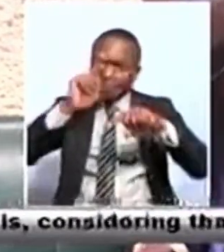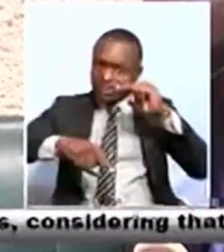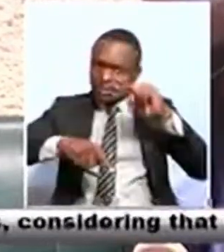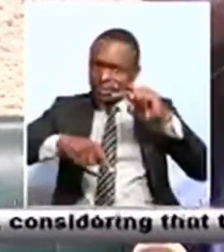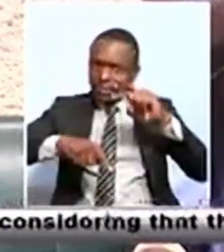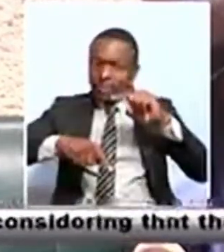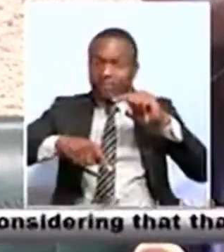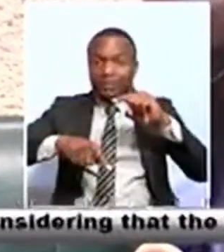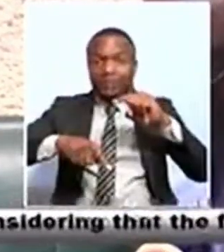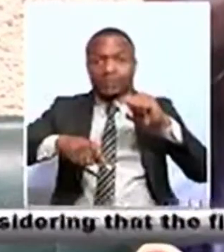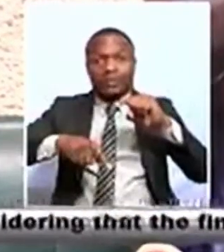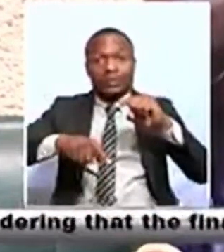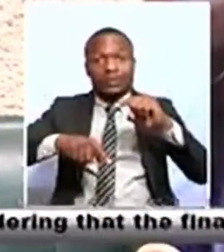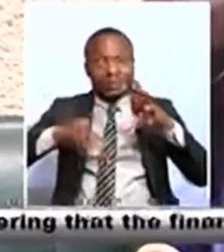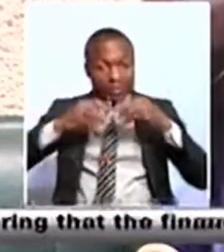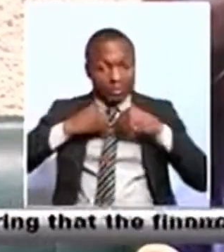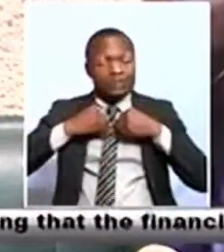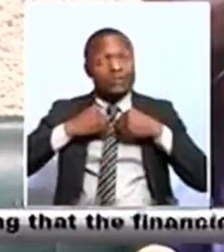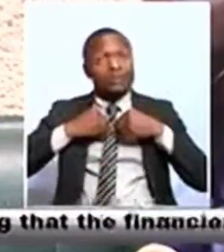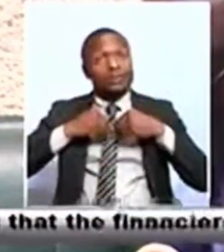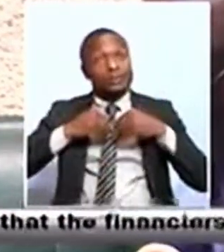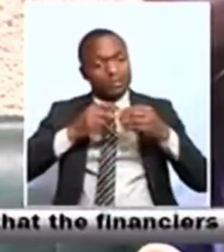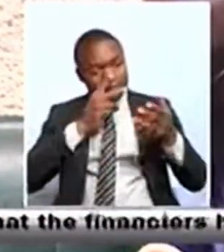commit. Now, since we are looking at